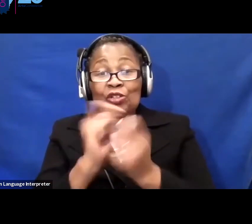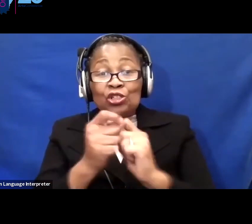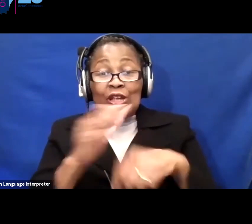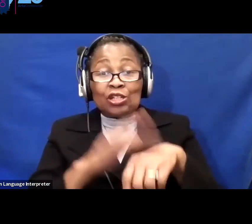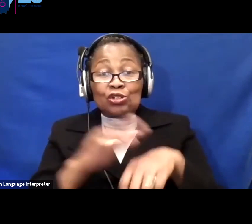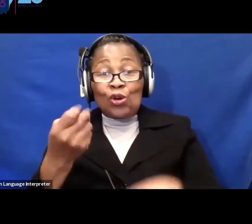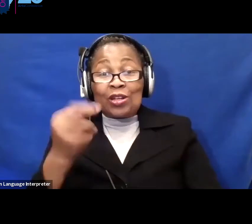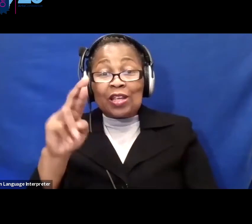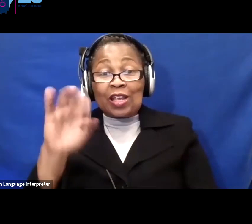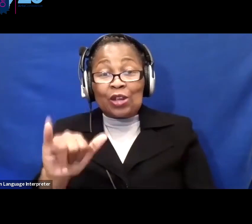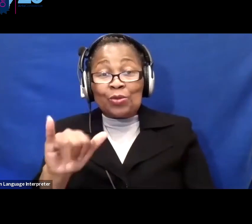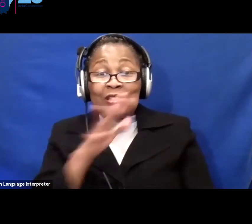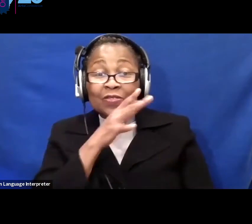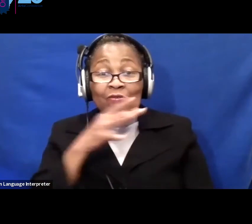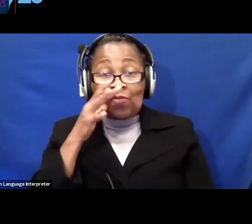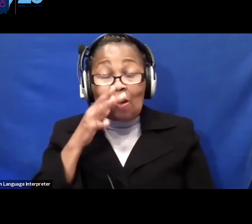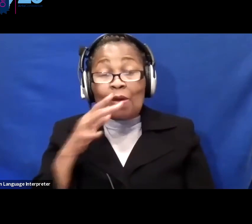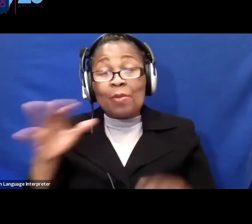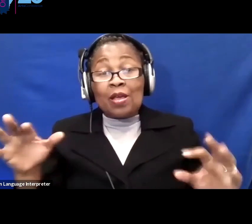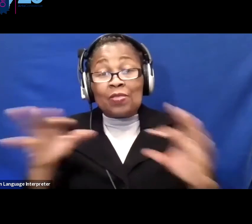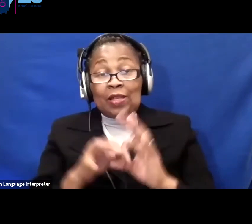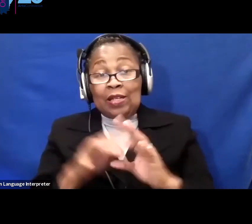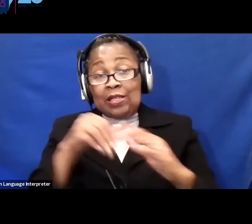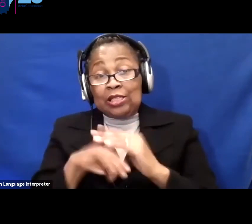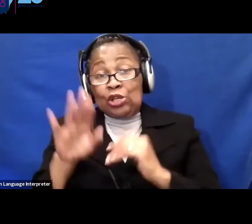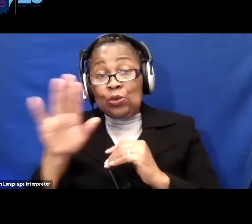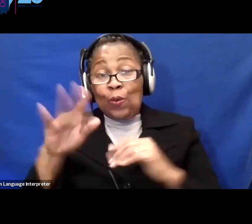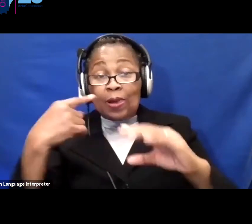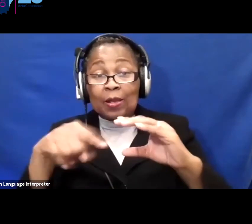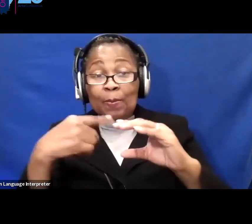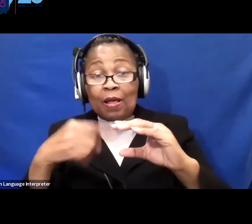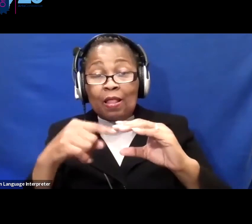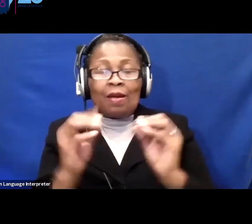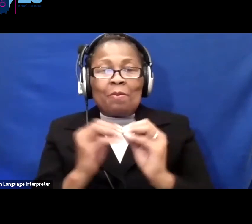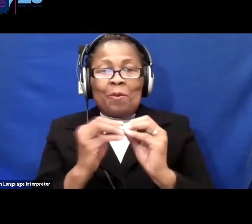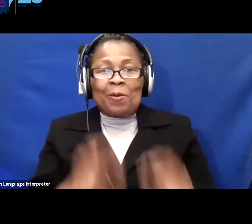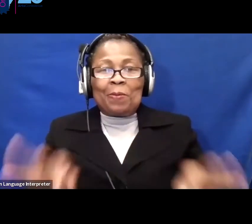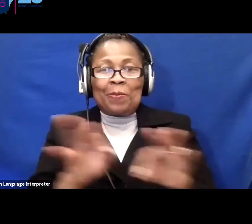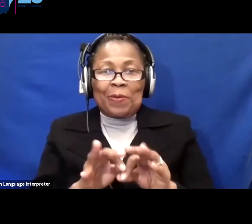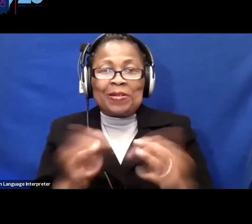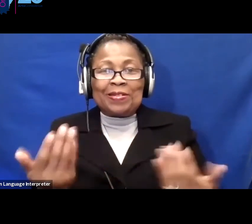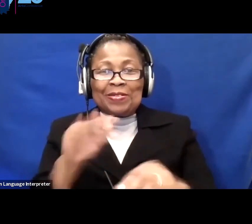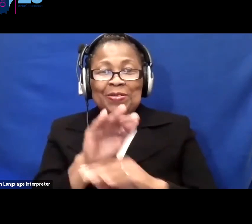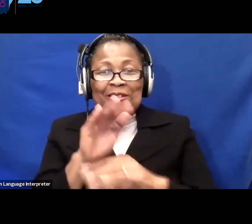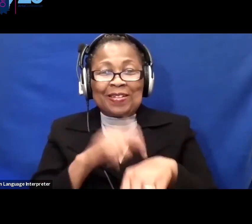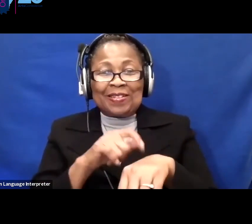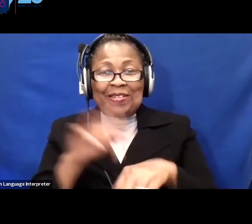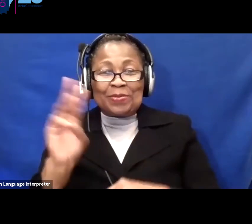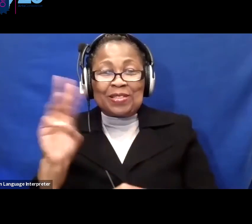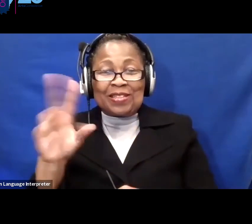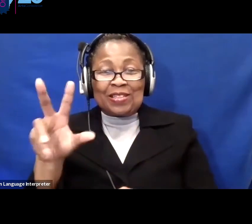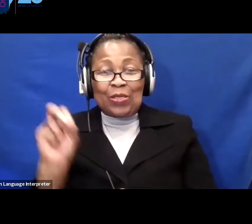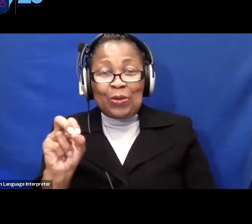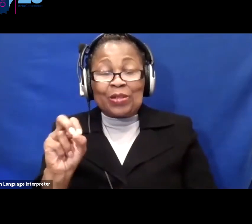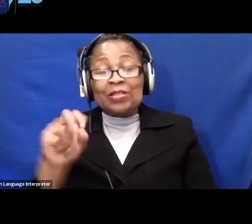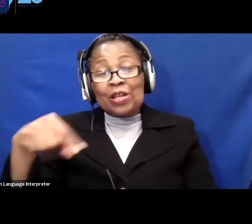link to access that film is in your email. More importantly, tonight at 6:30, there's going to be a Q&A session